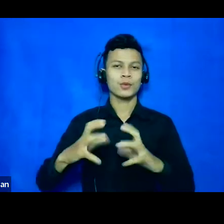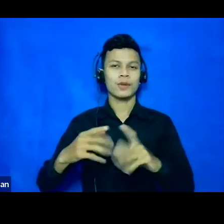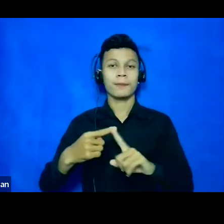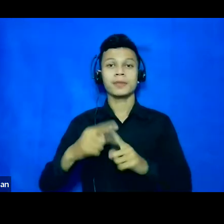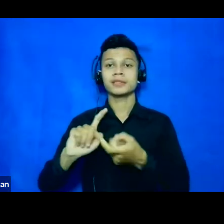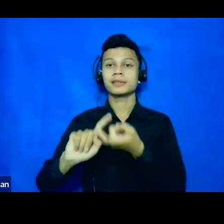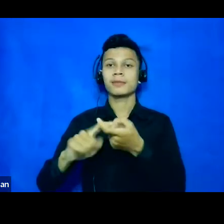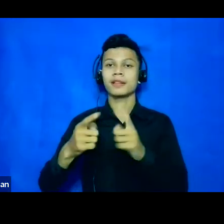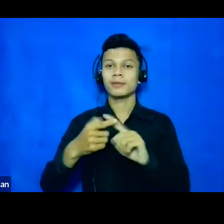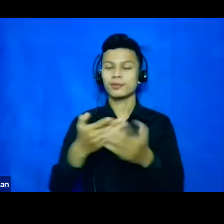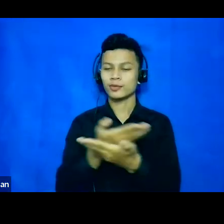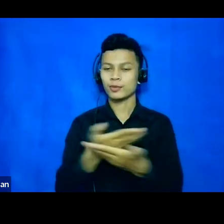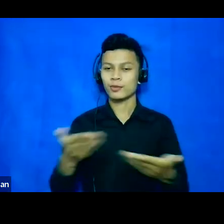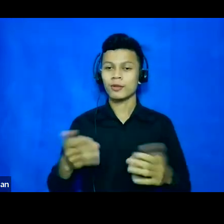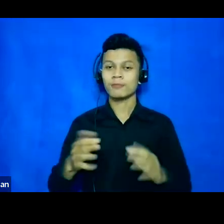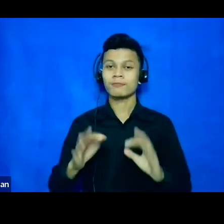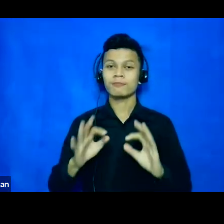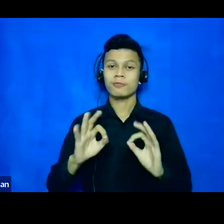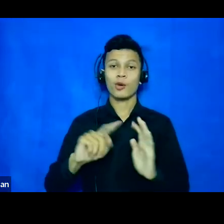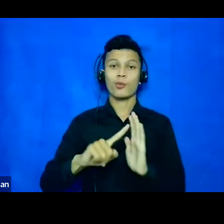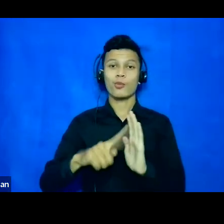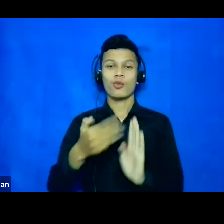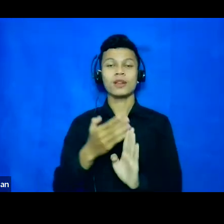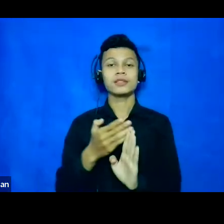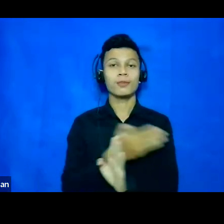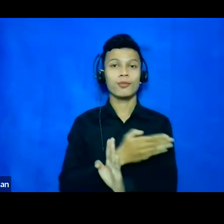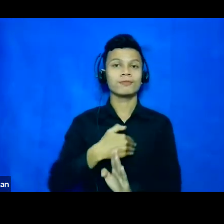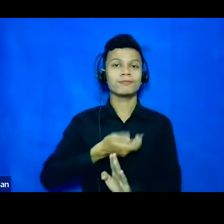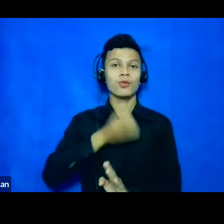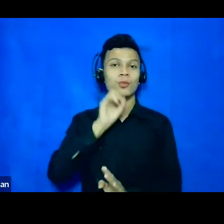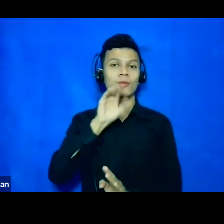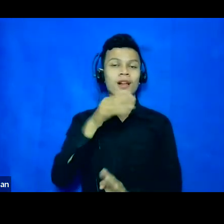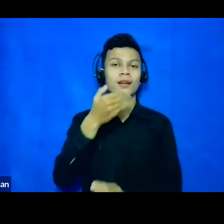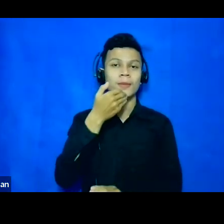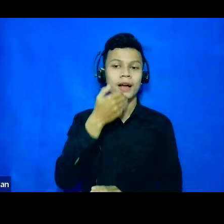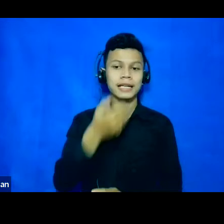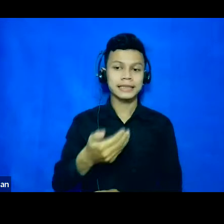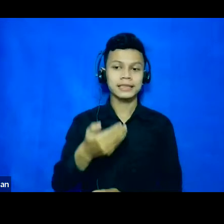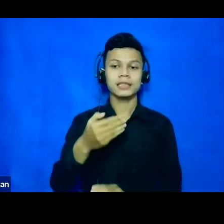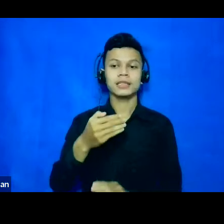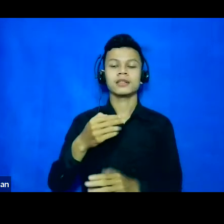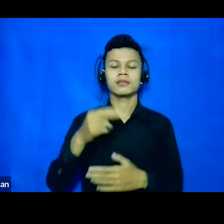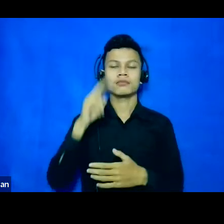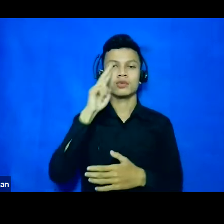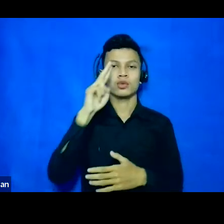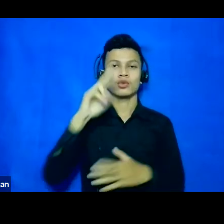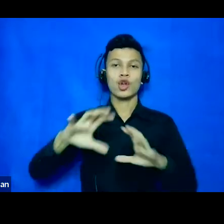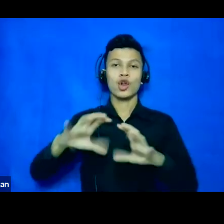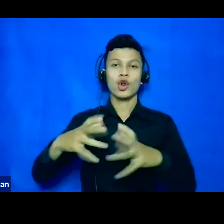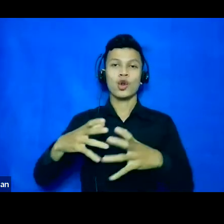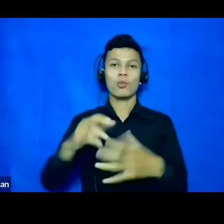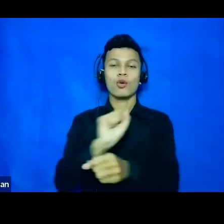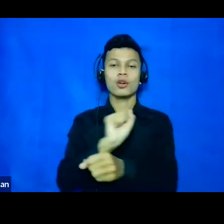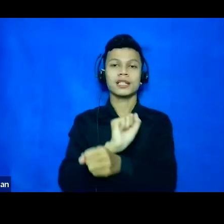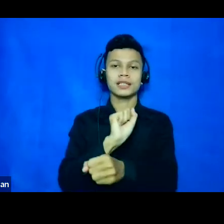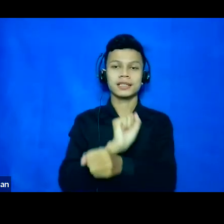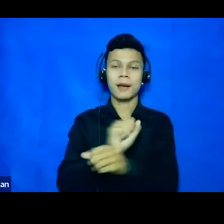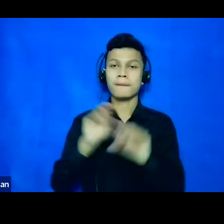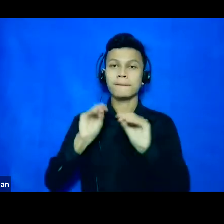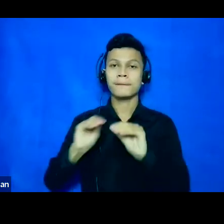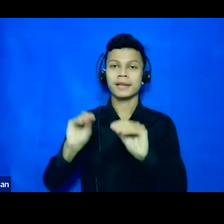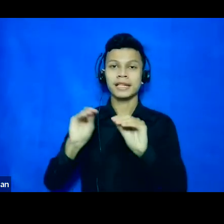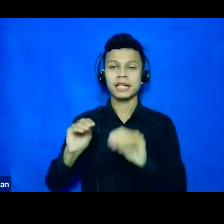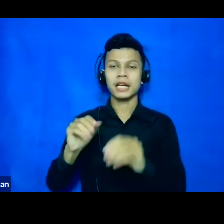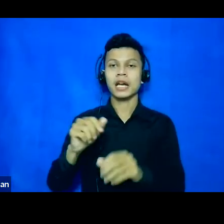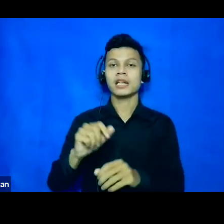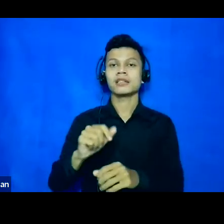I start, I would like to thanks to Working Group of Education, Digitalization and Civic Space of